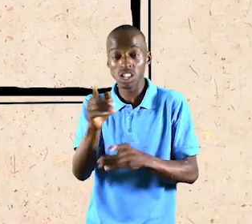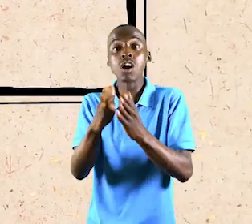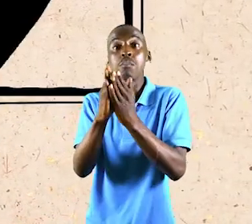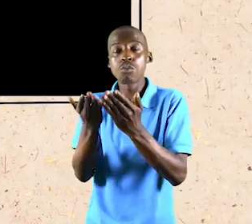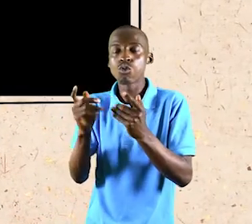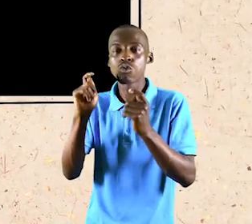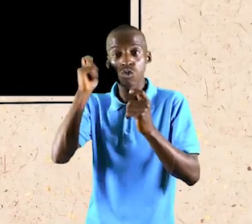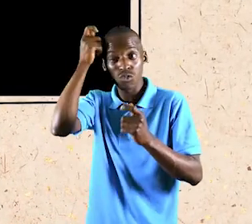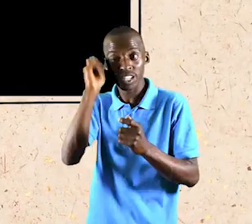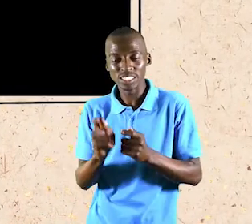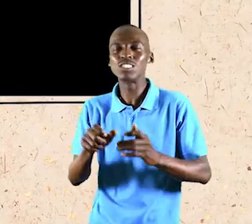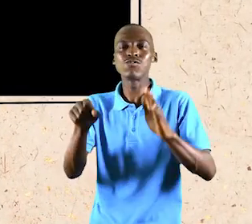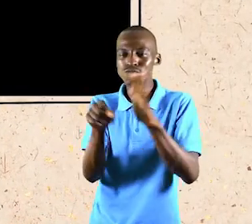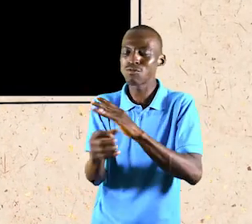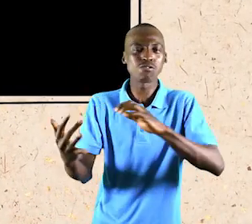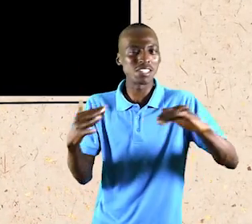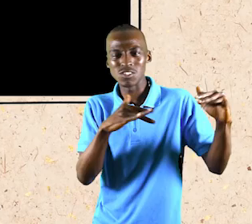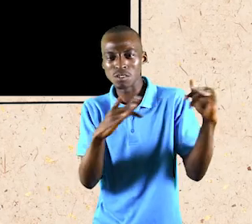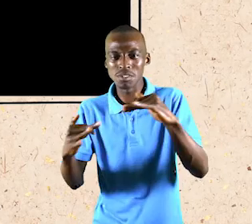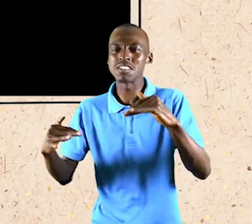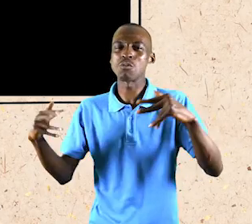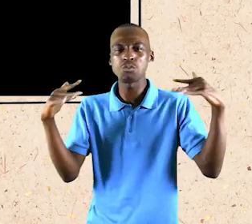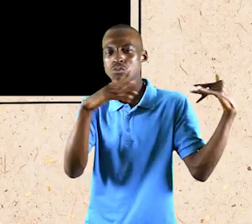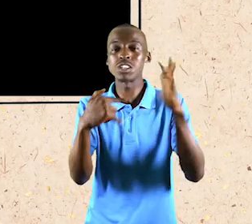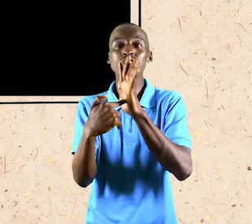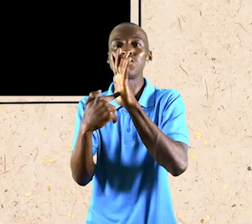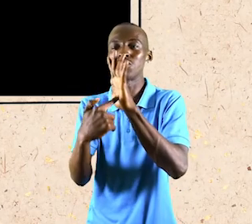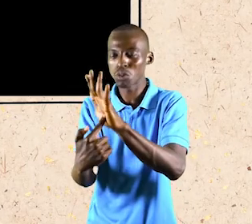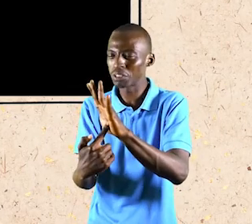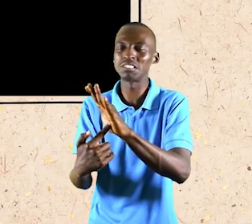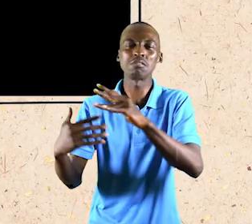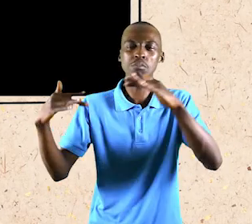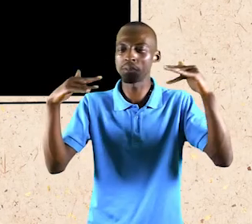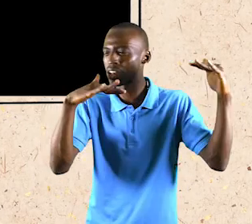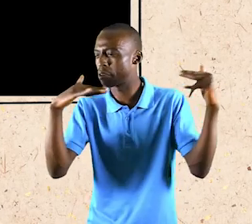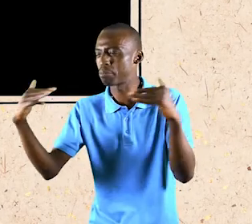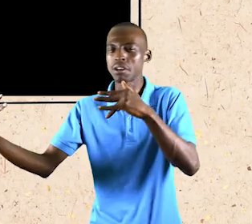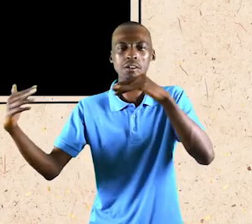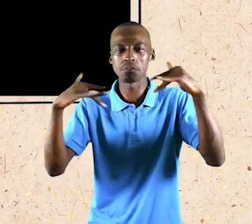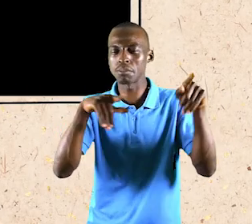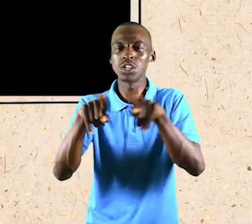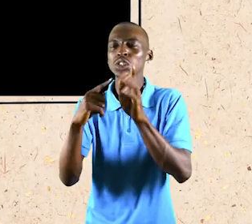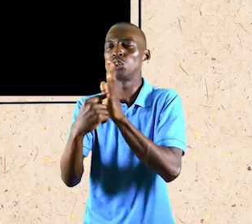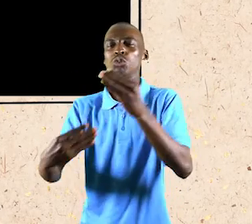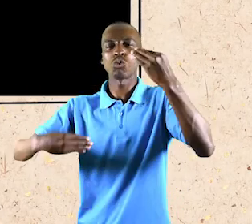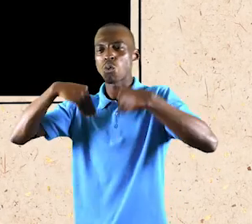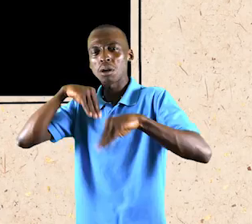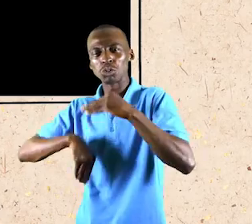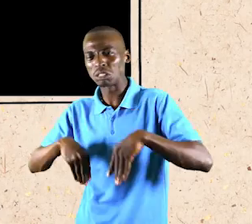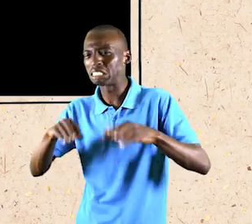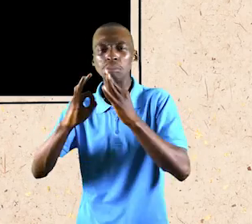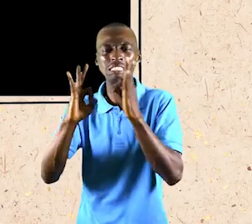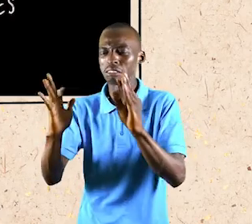of Judges is very disturbing and violent. It tells the tragic tale of Israel's moral corruption, of its bad leadership,